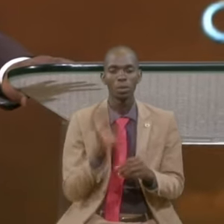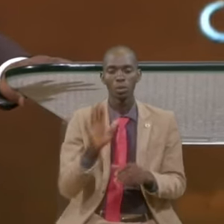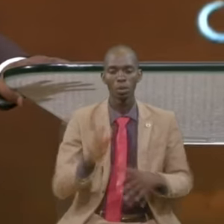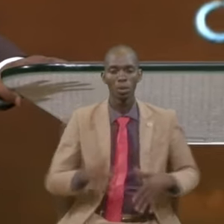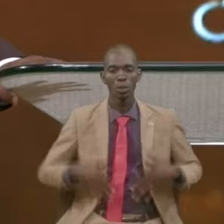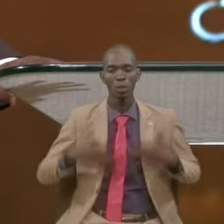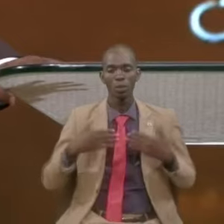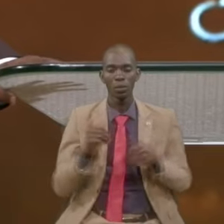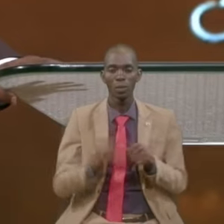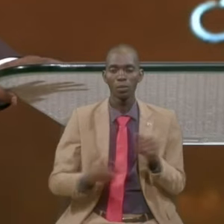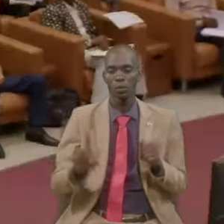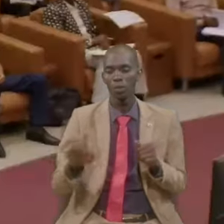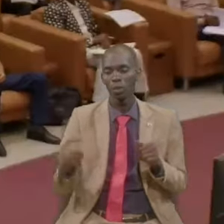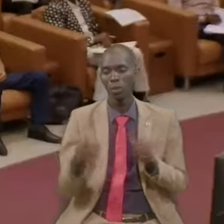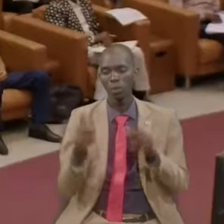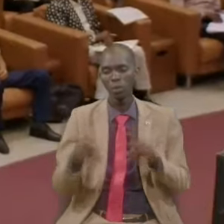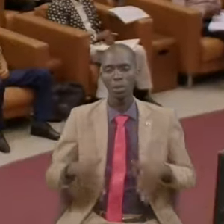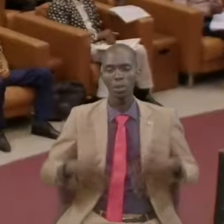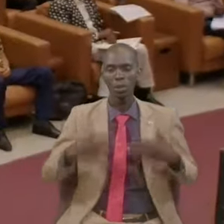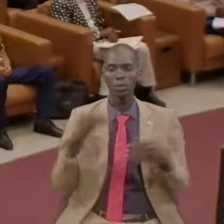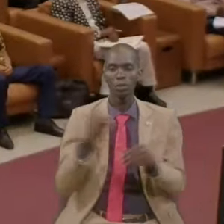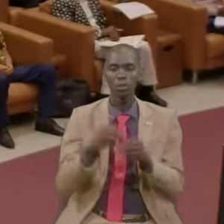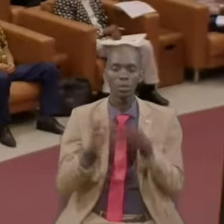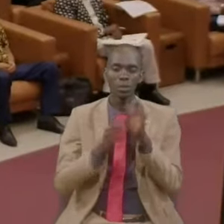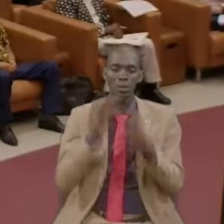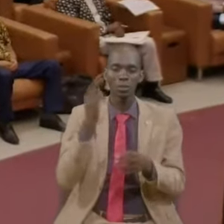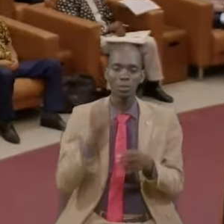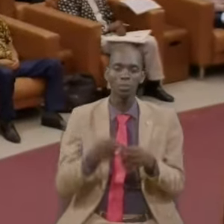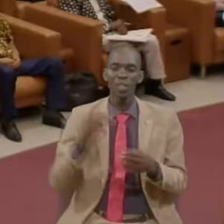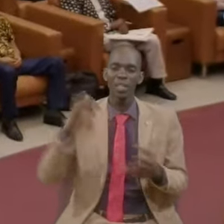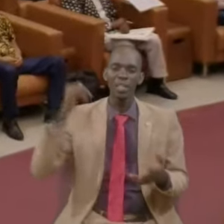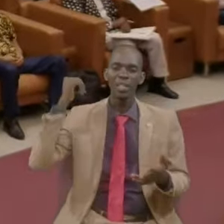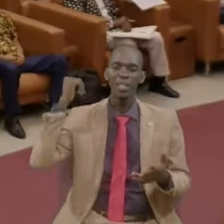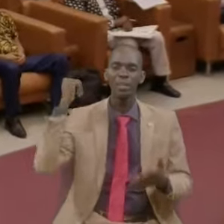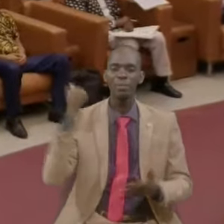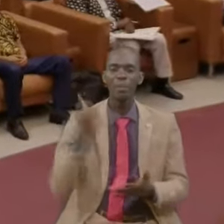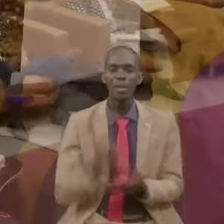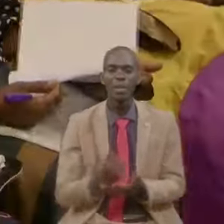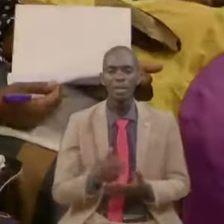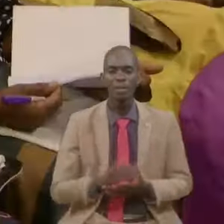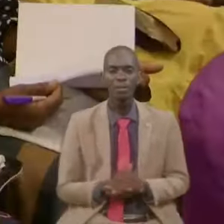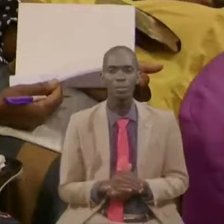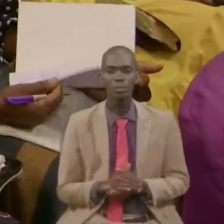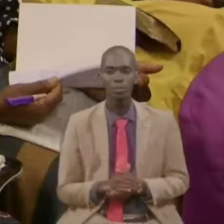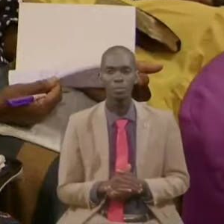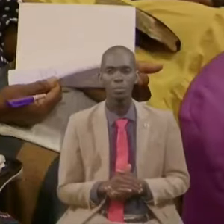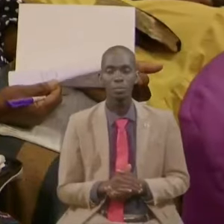of us in Jesus' name. Amen.